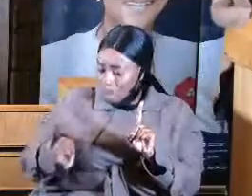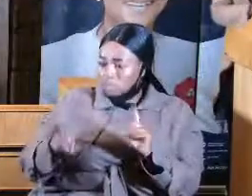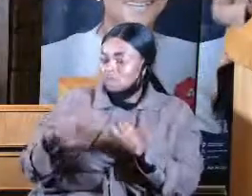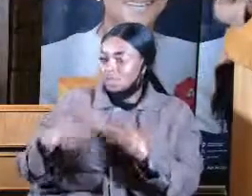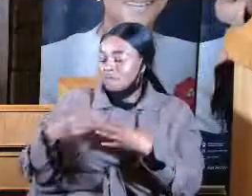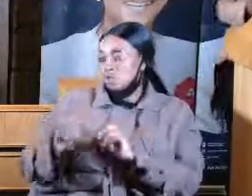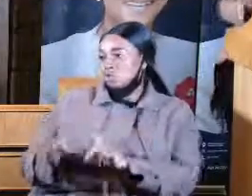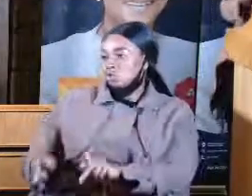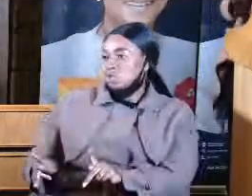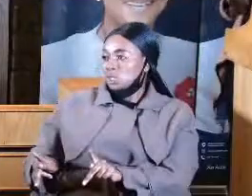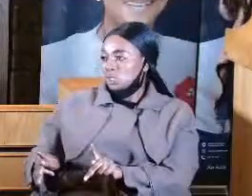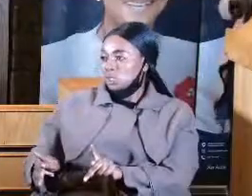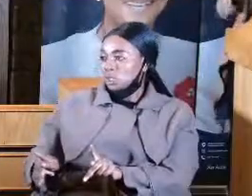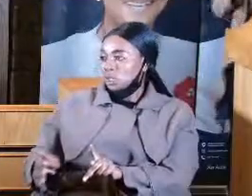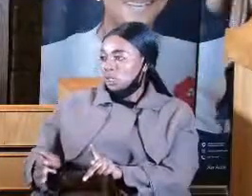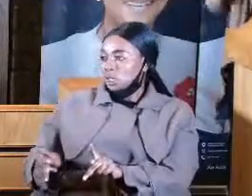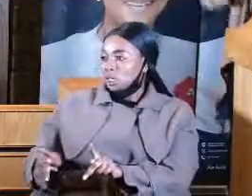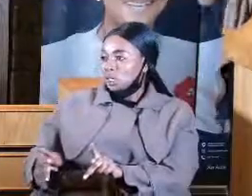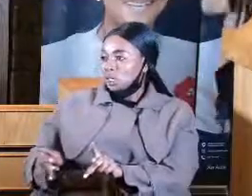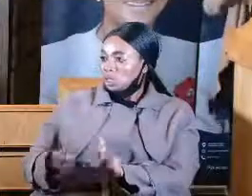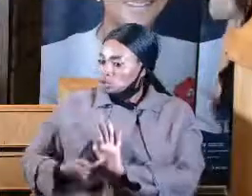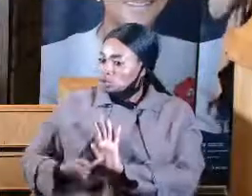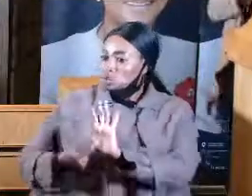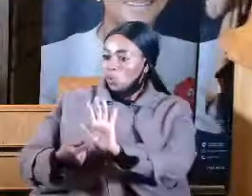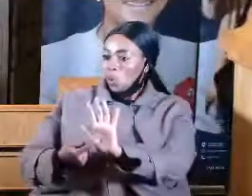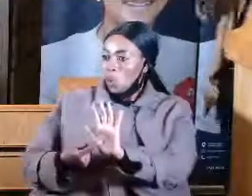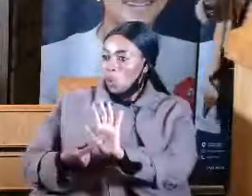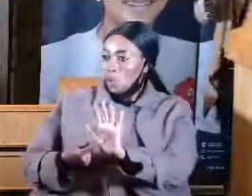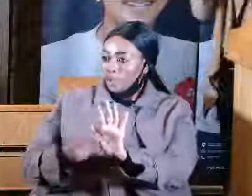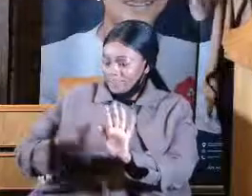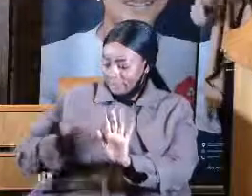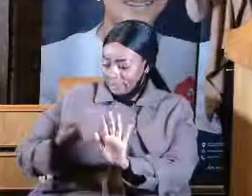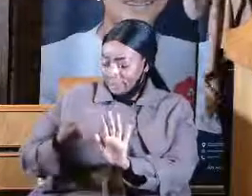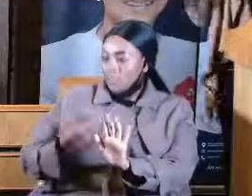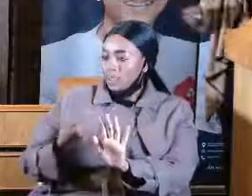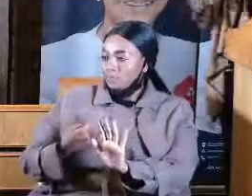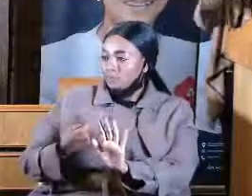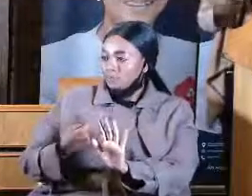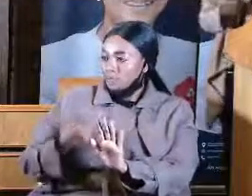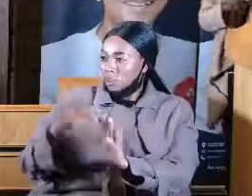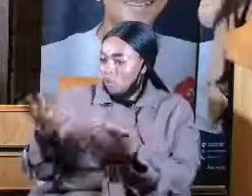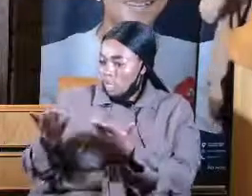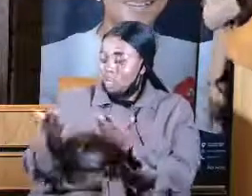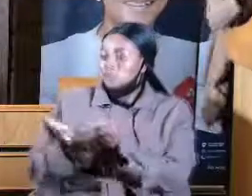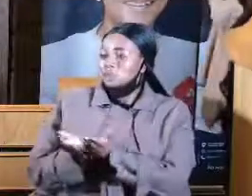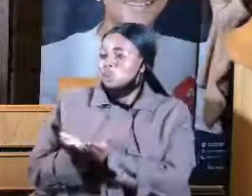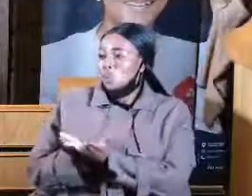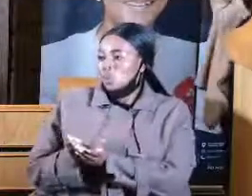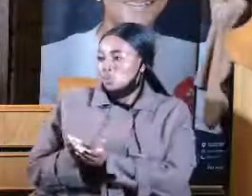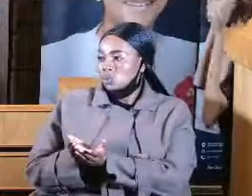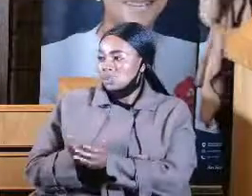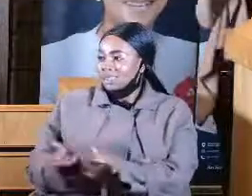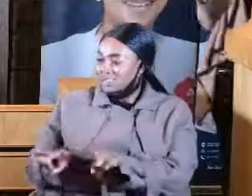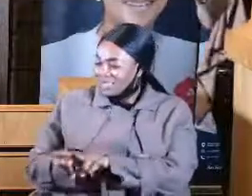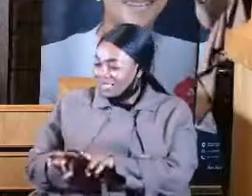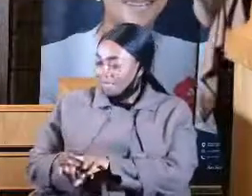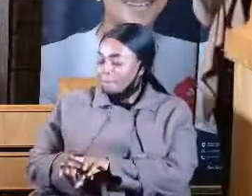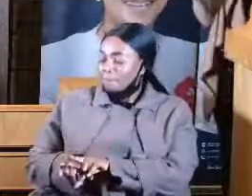allowed to start showing up as themselves in schools. This also leads to a